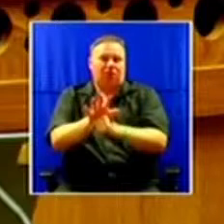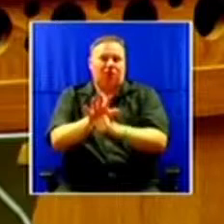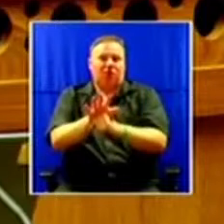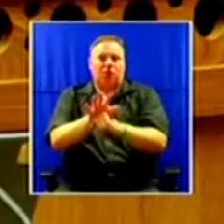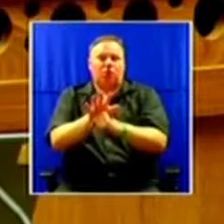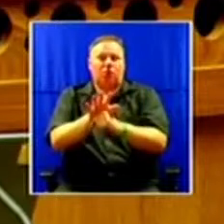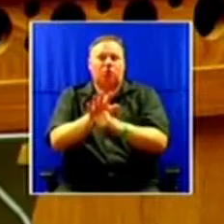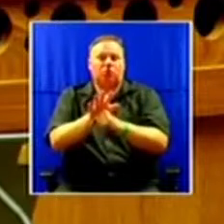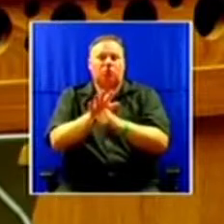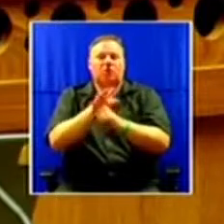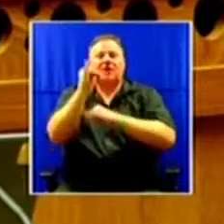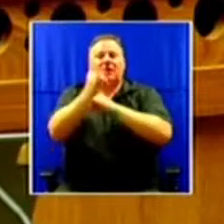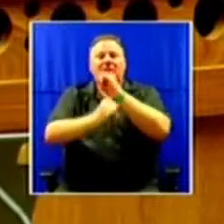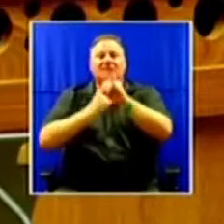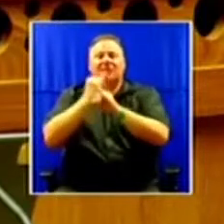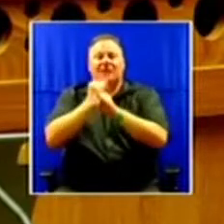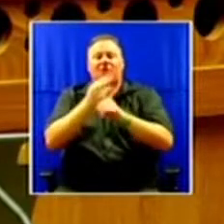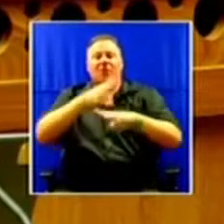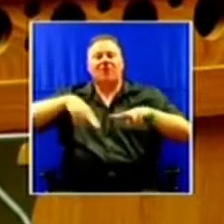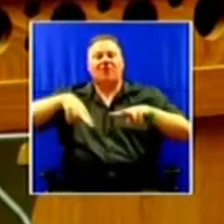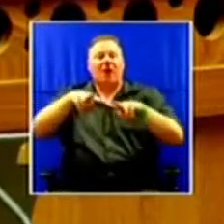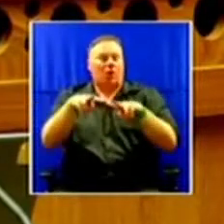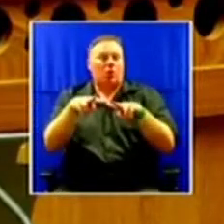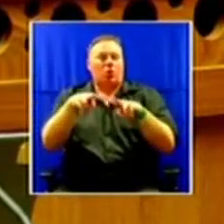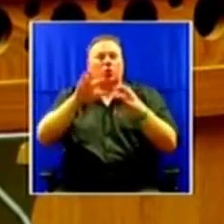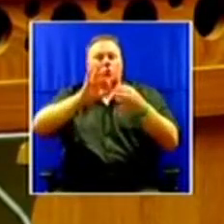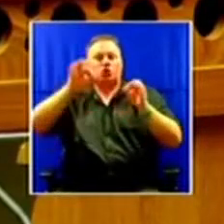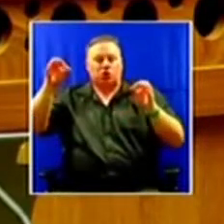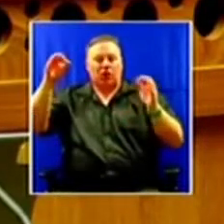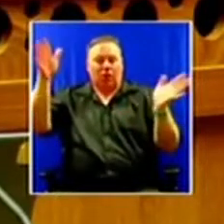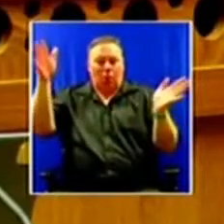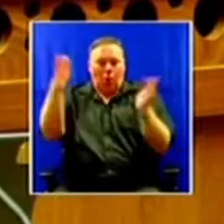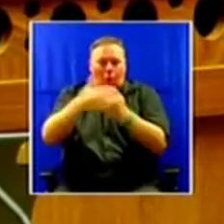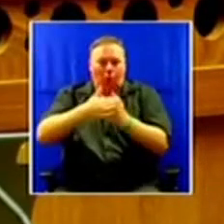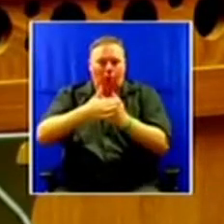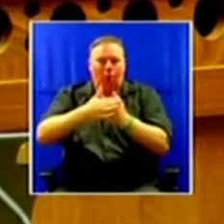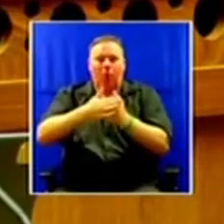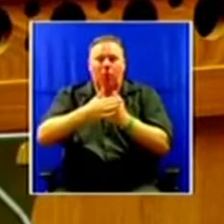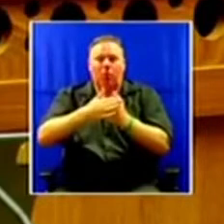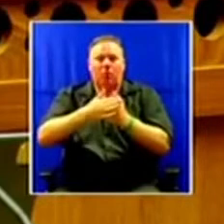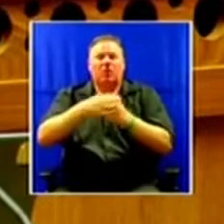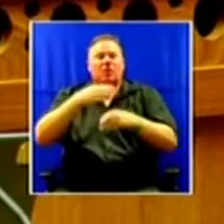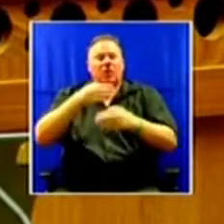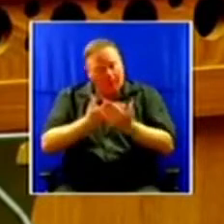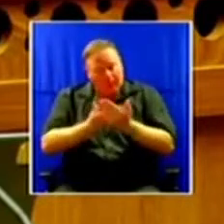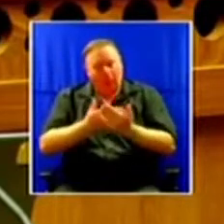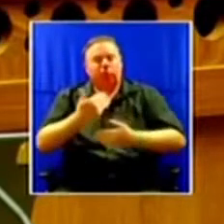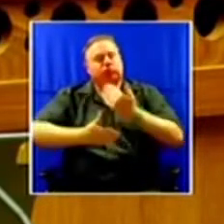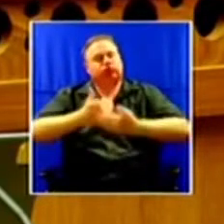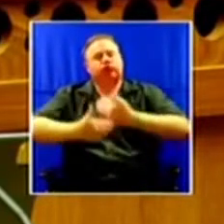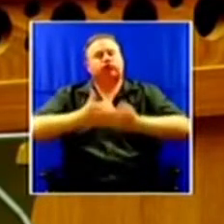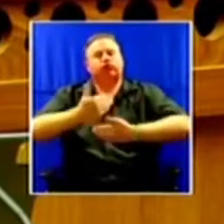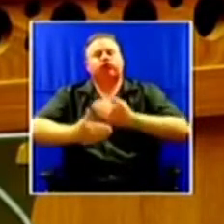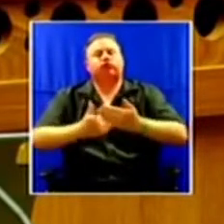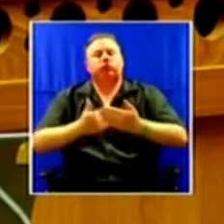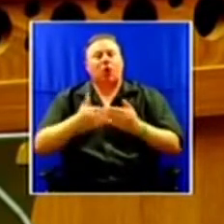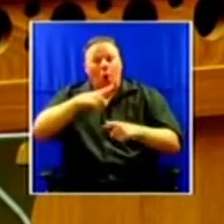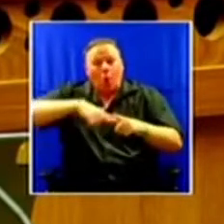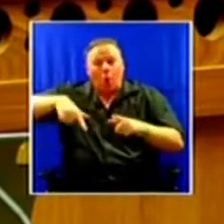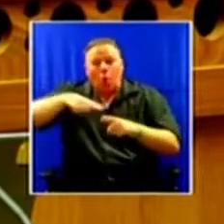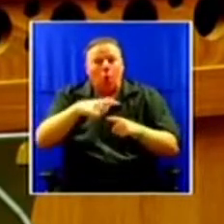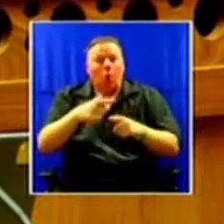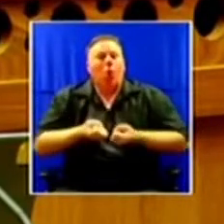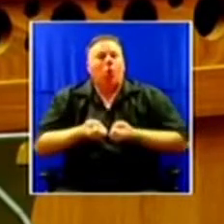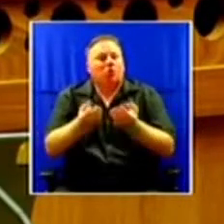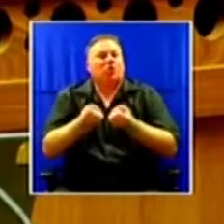chains, we have been able to speed up the initiative as the local supply